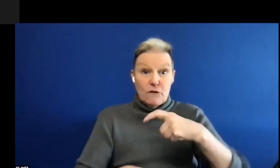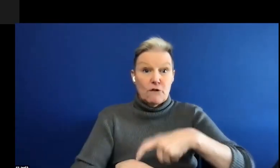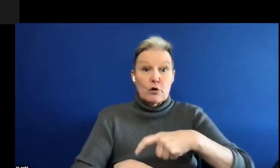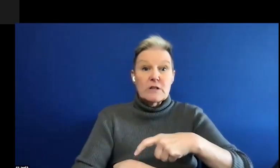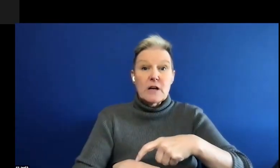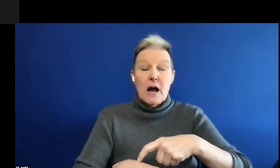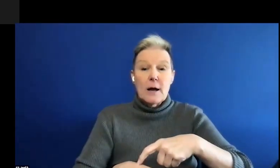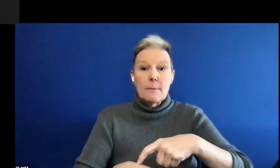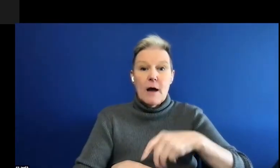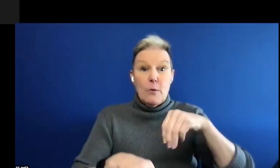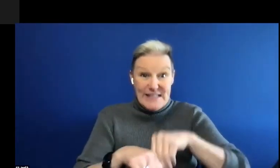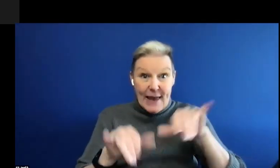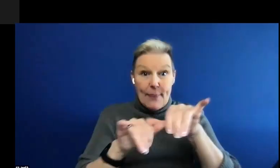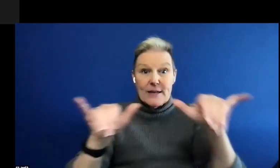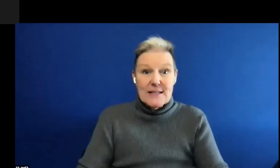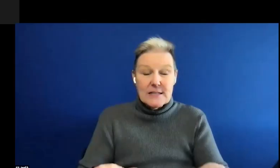was in the system,